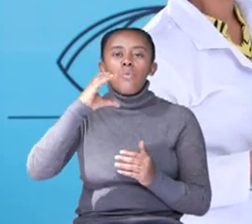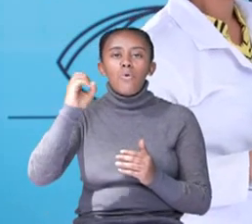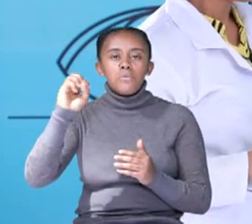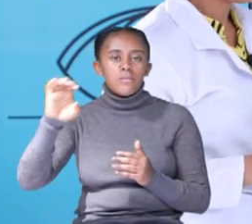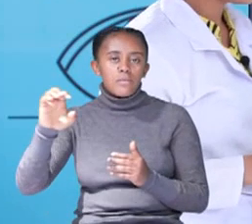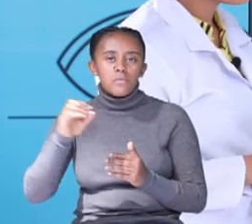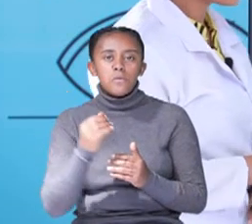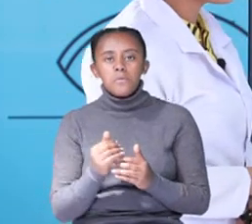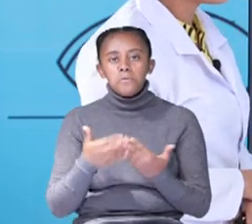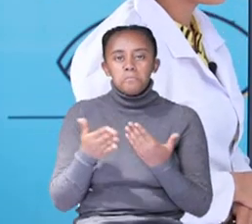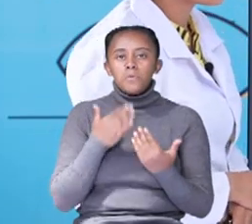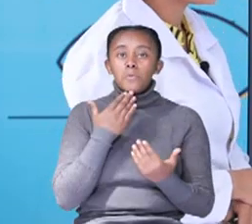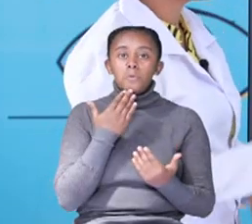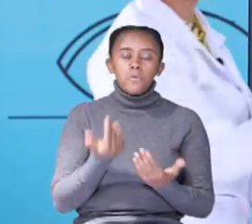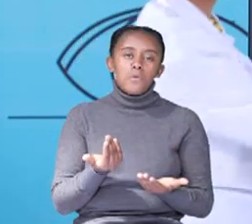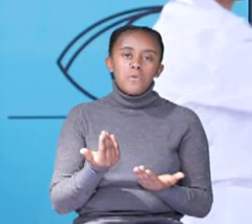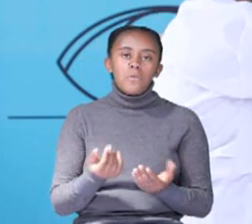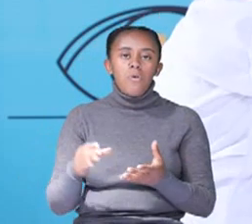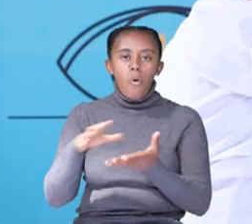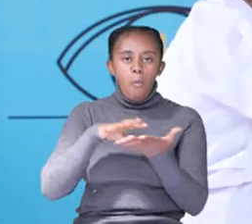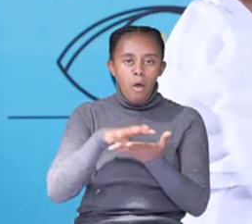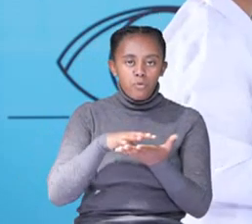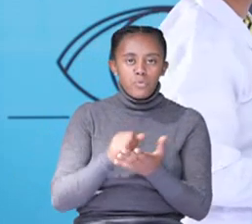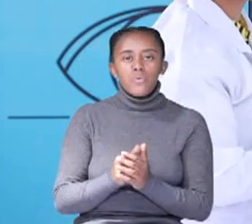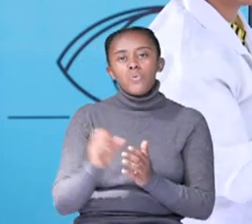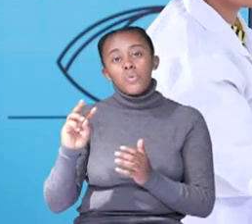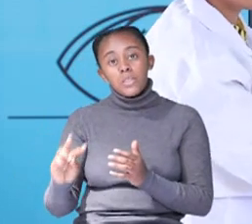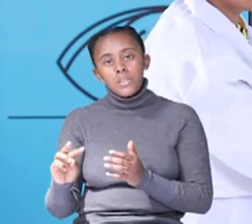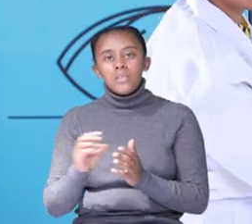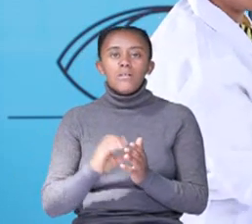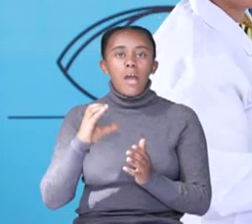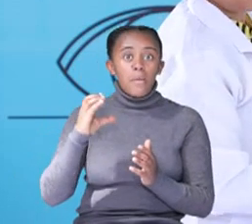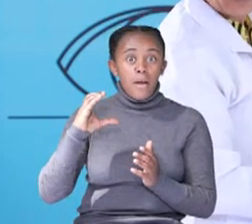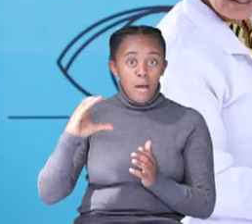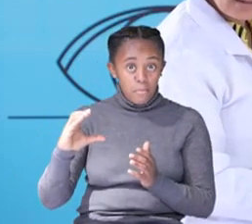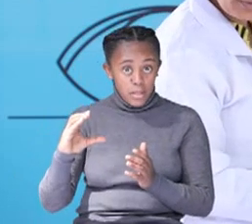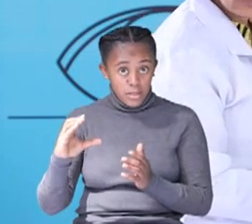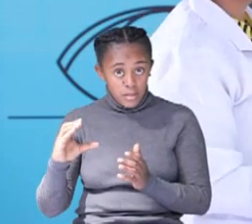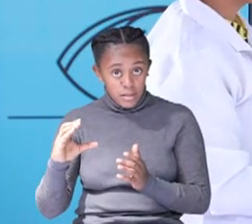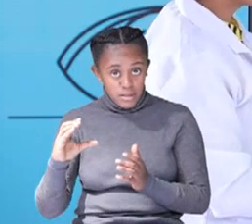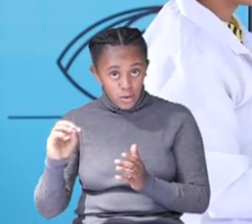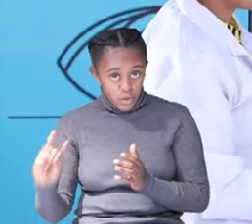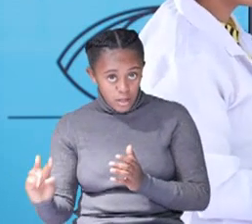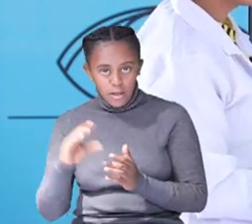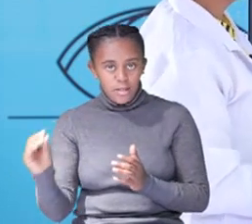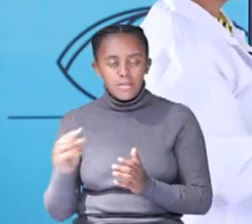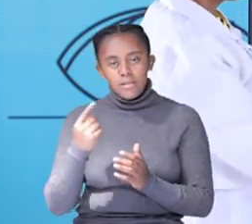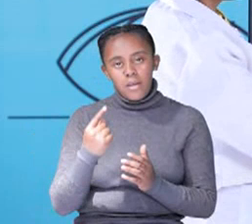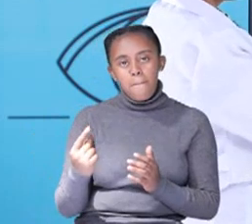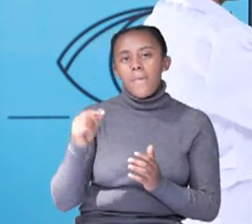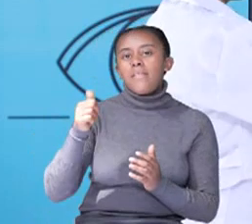Glucose combined with oxygen to produce carbon dioxide, water, and some ATP. In this